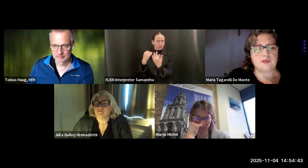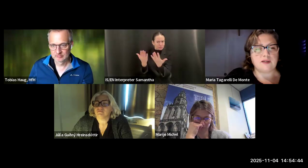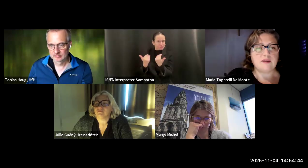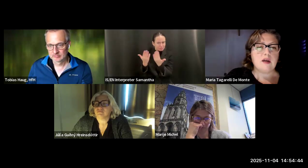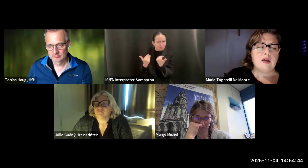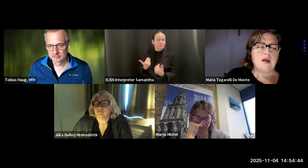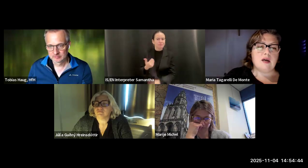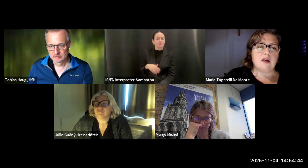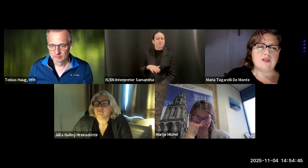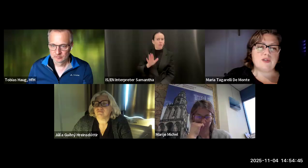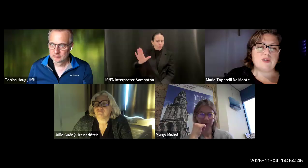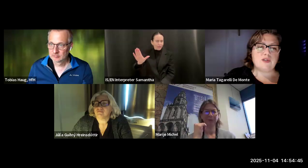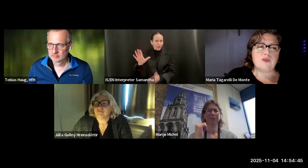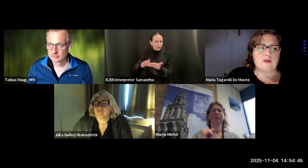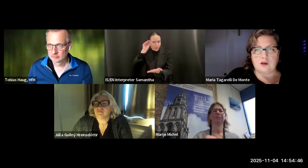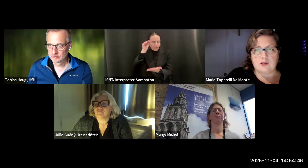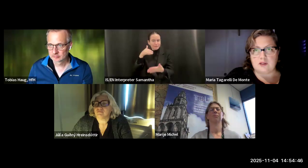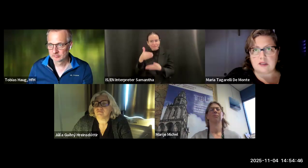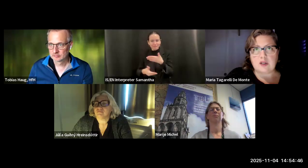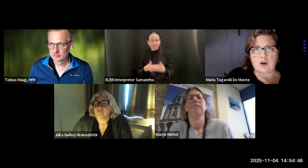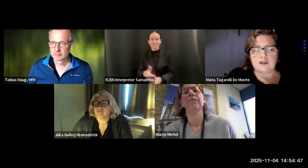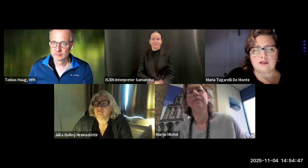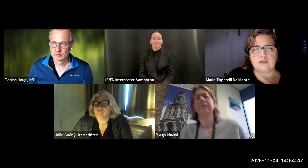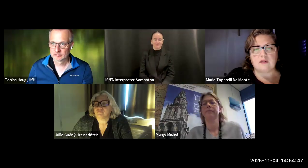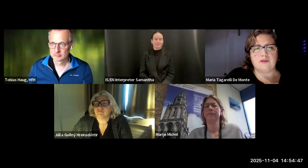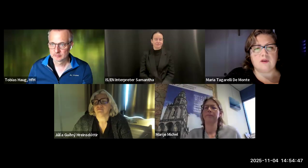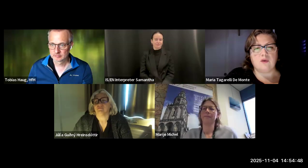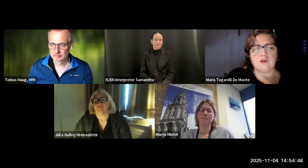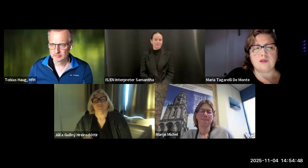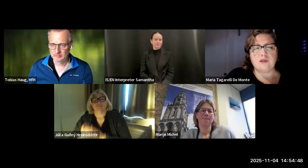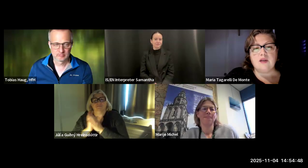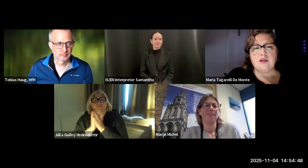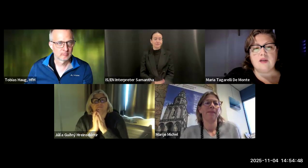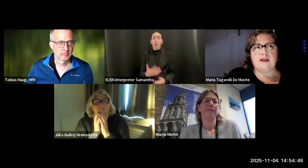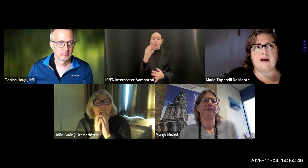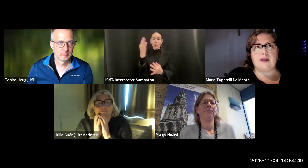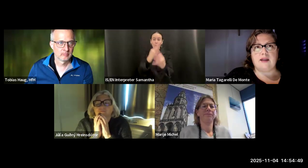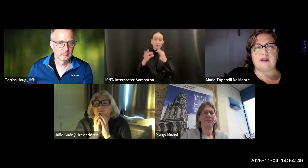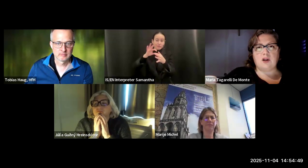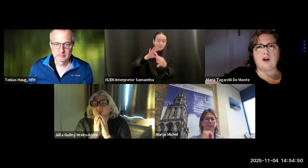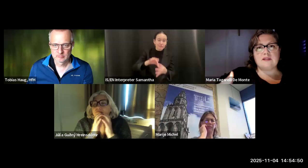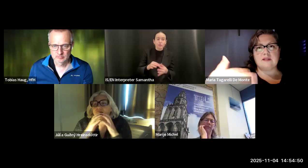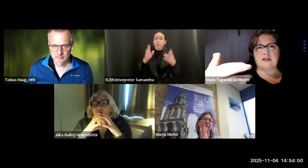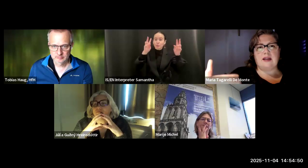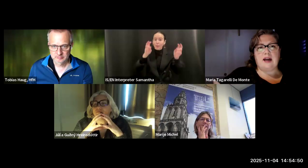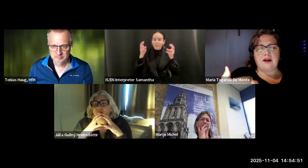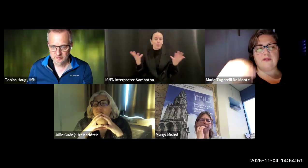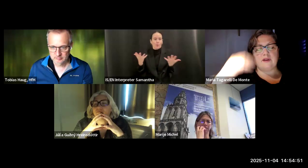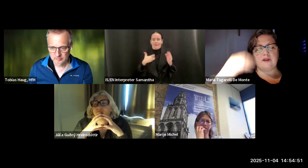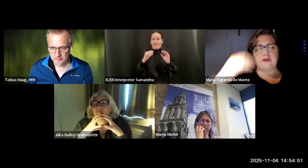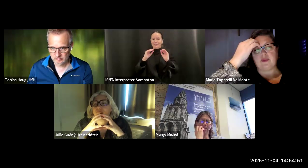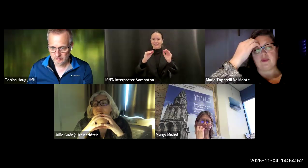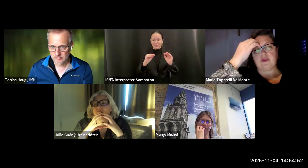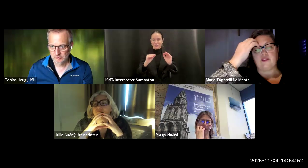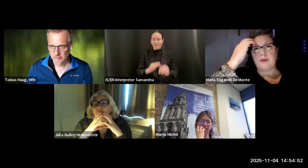their learning process, or on the contents of the course, so that I constantly